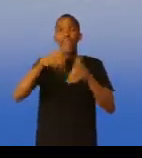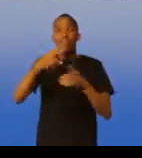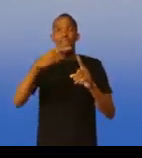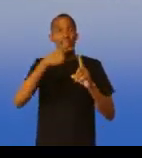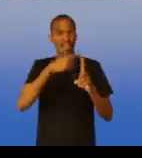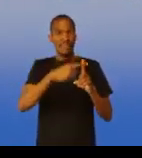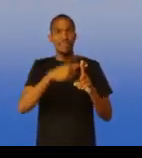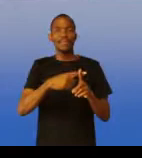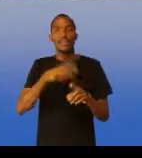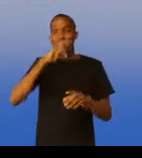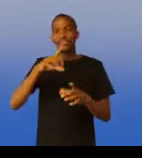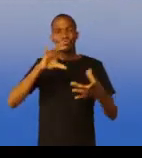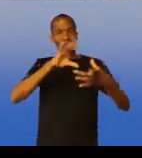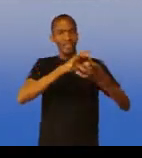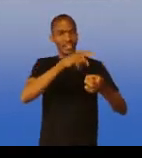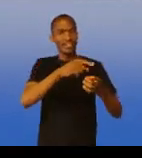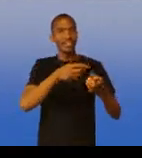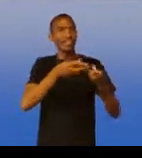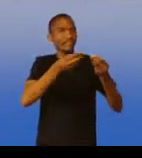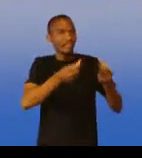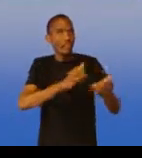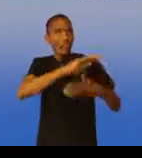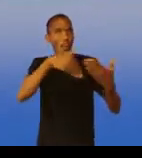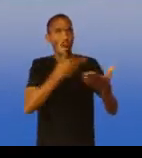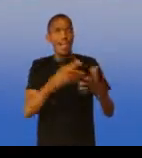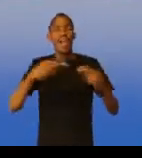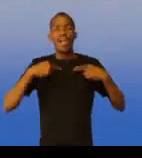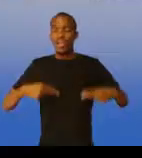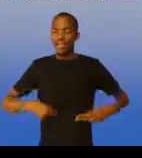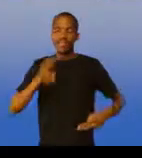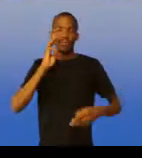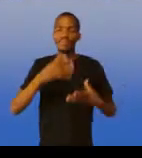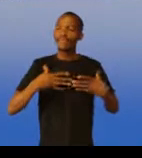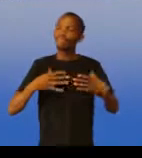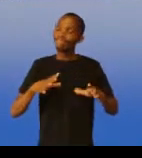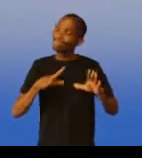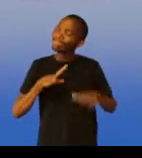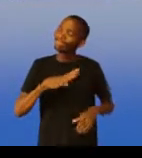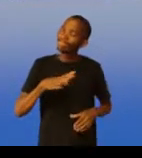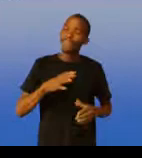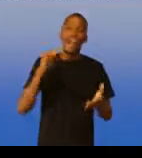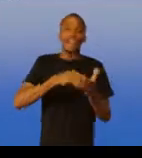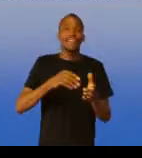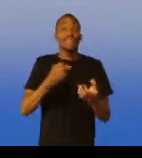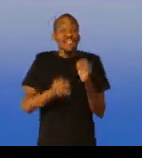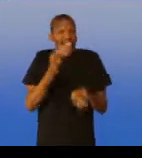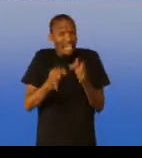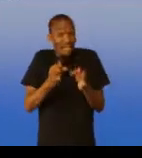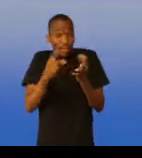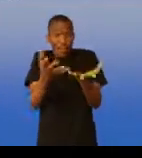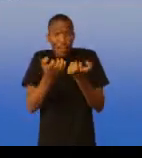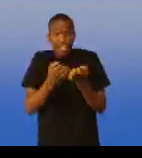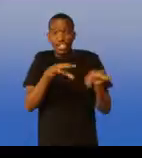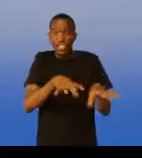to the new Treat All initiative. Your health will be fine, you'll be well. Even when it comes to having children, your system,